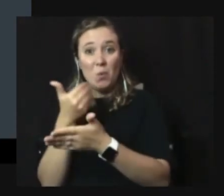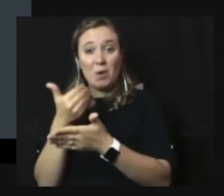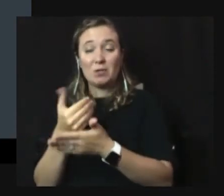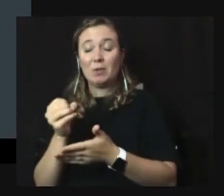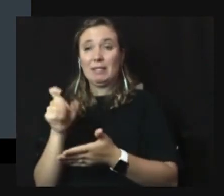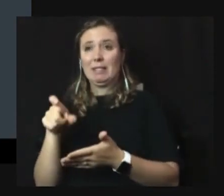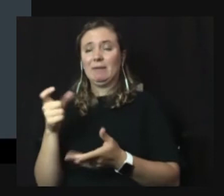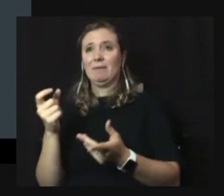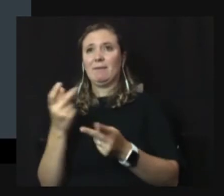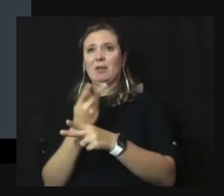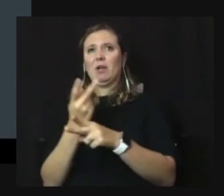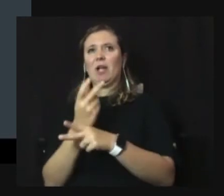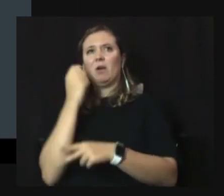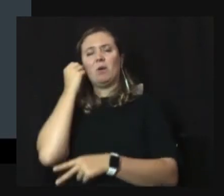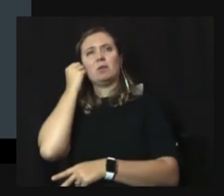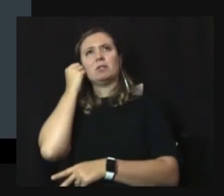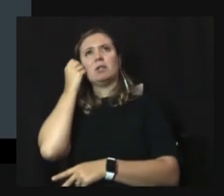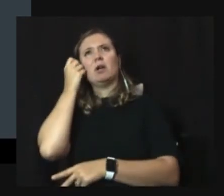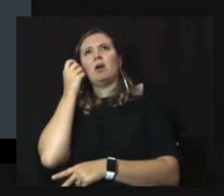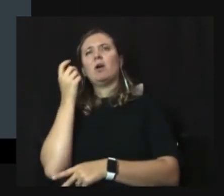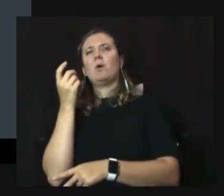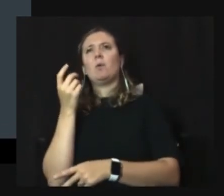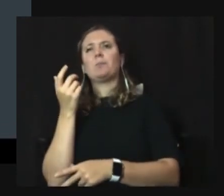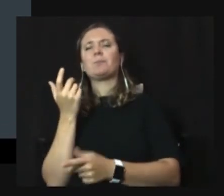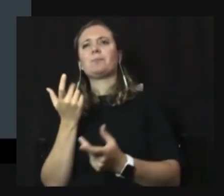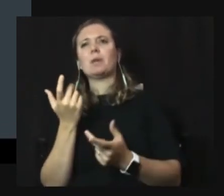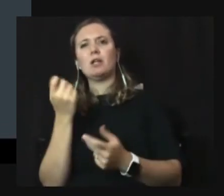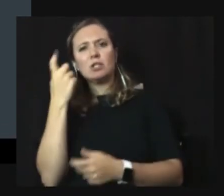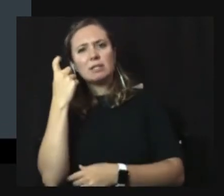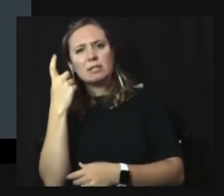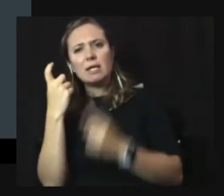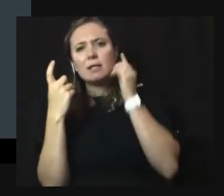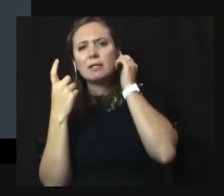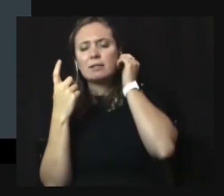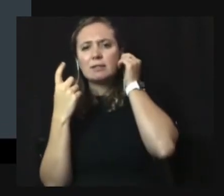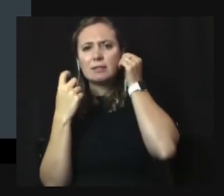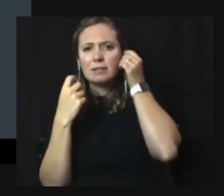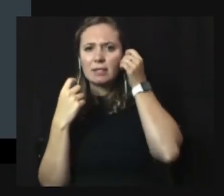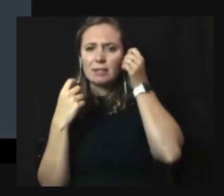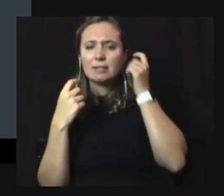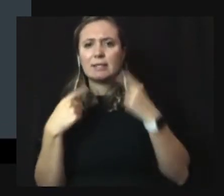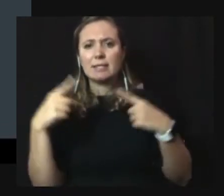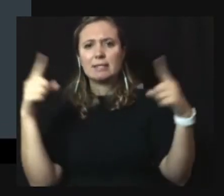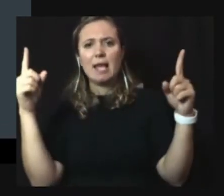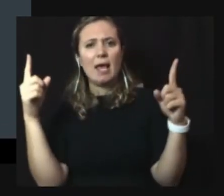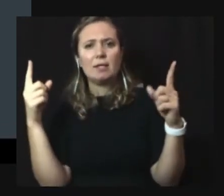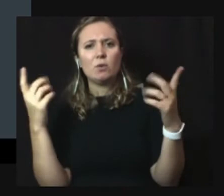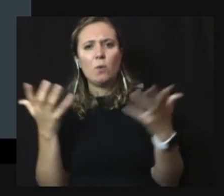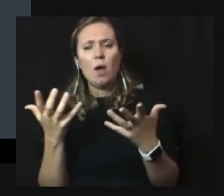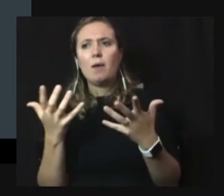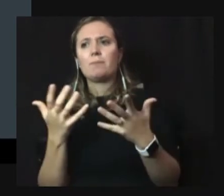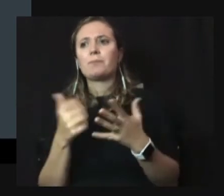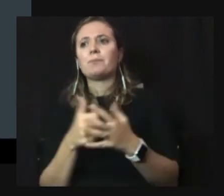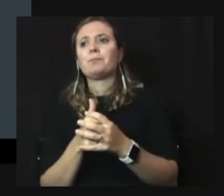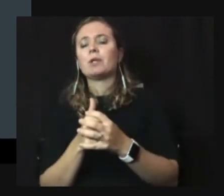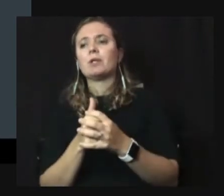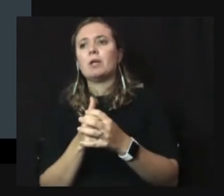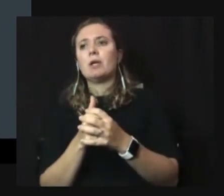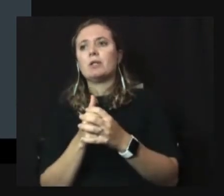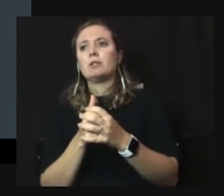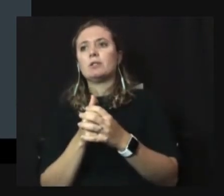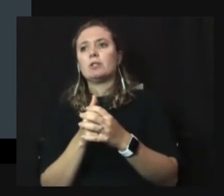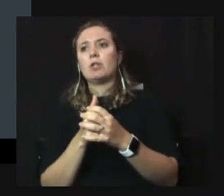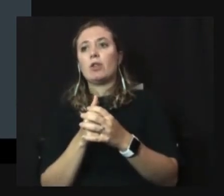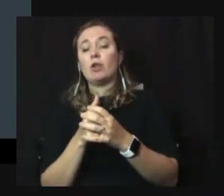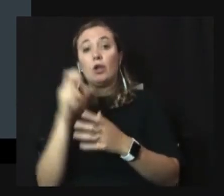of myself understanding what success was. The neuronormative view of